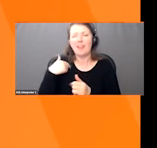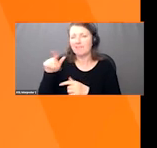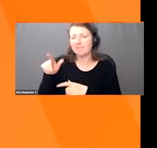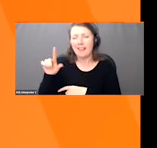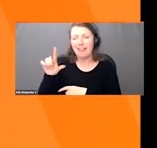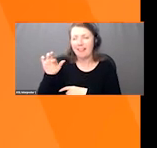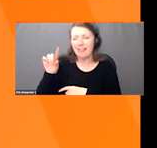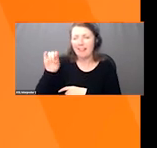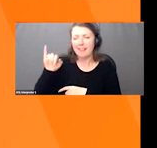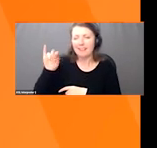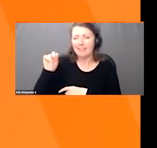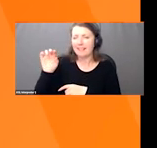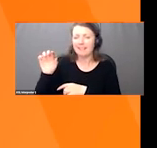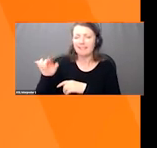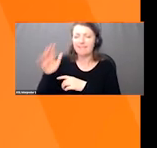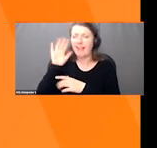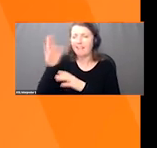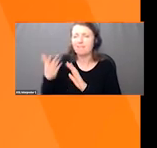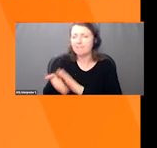interests are.